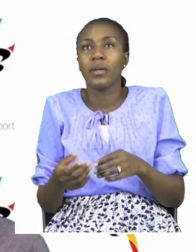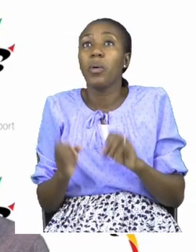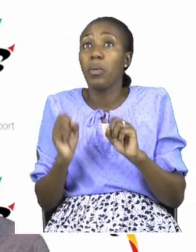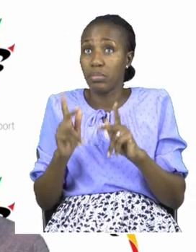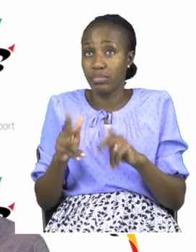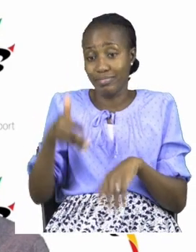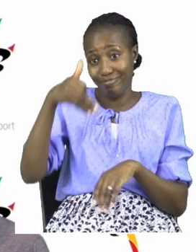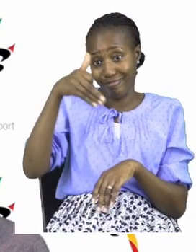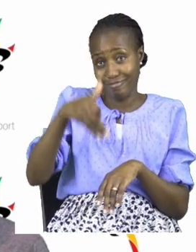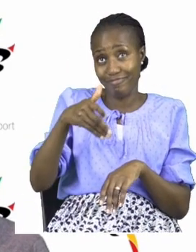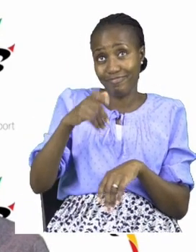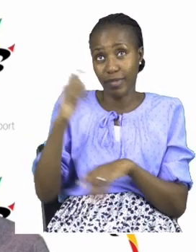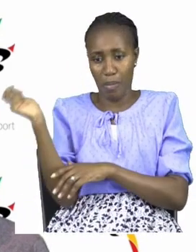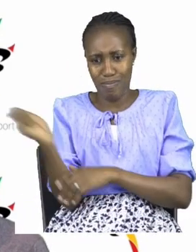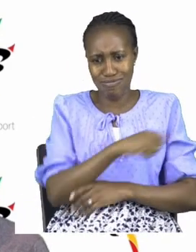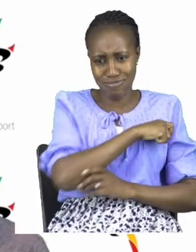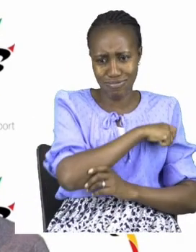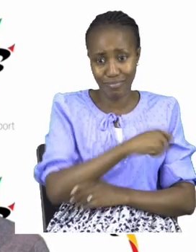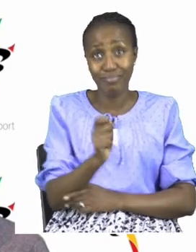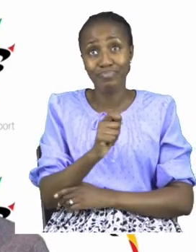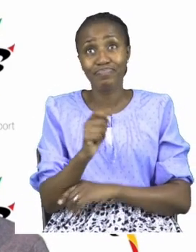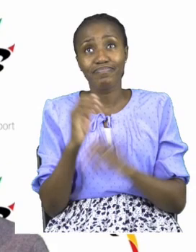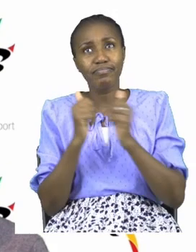Namibia Tennis Association is the